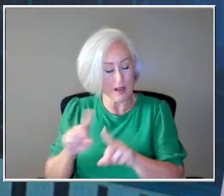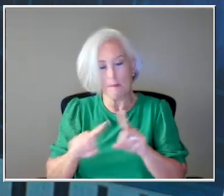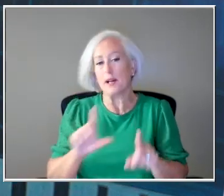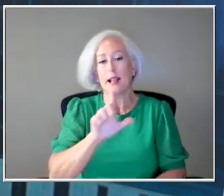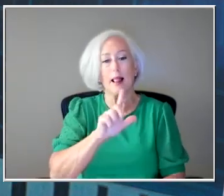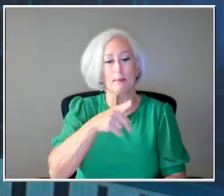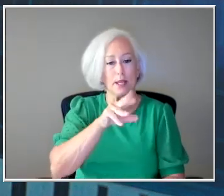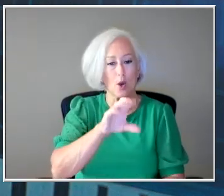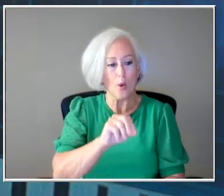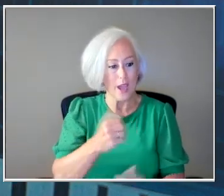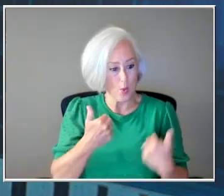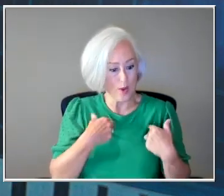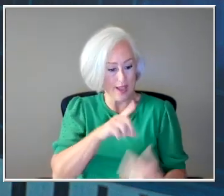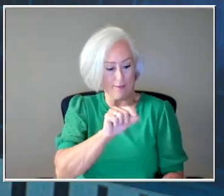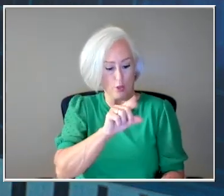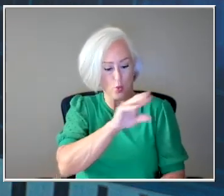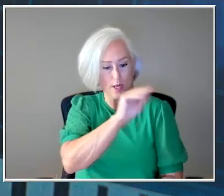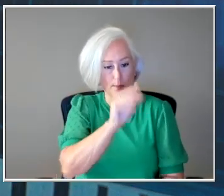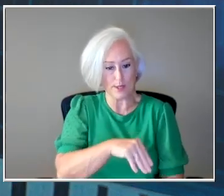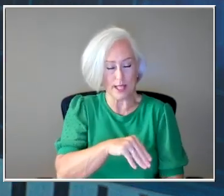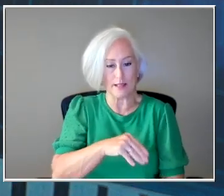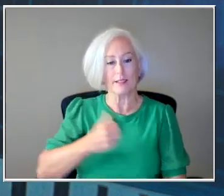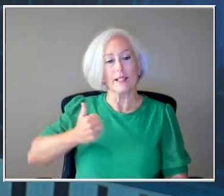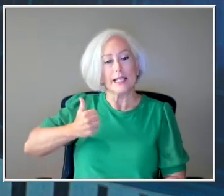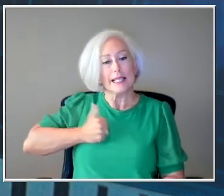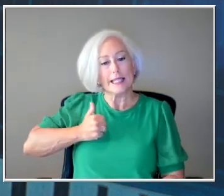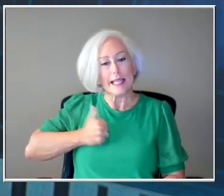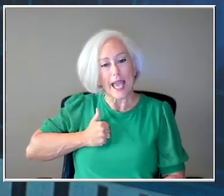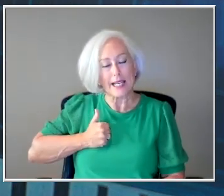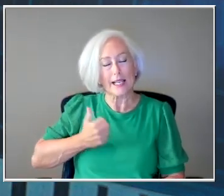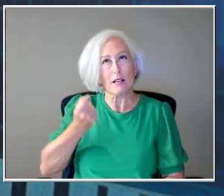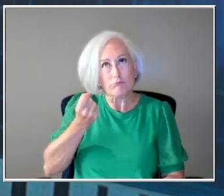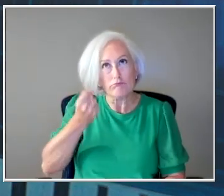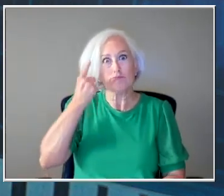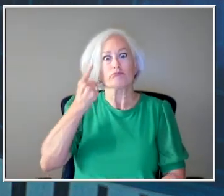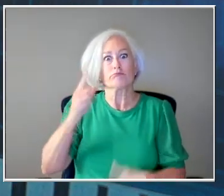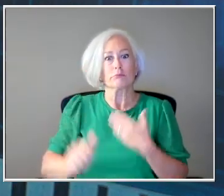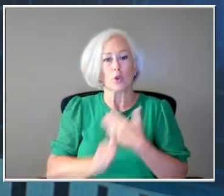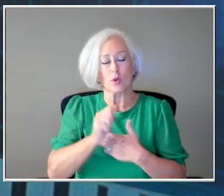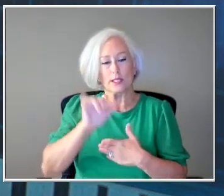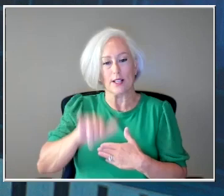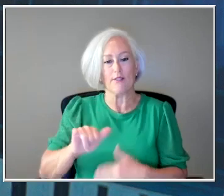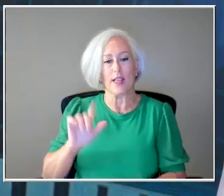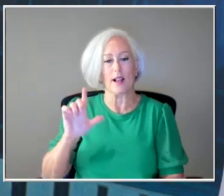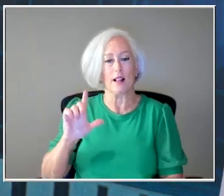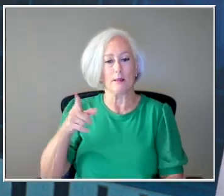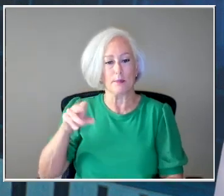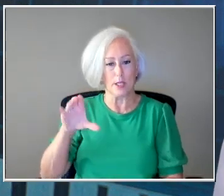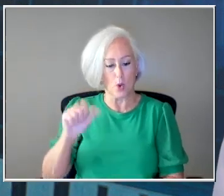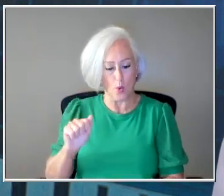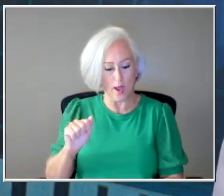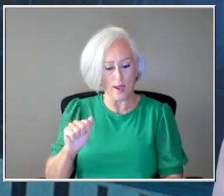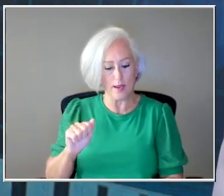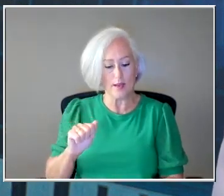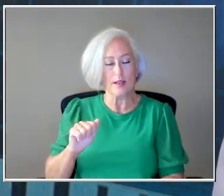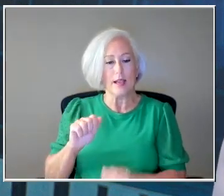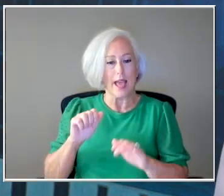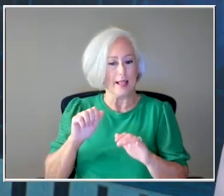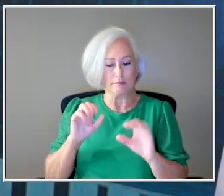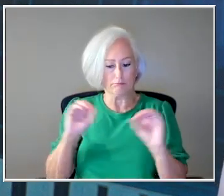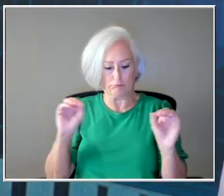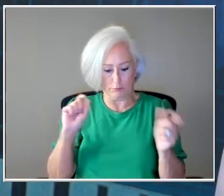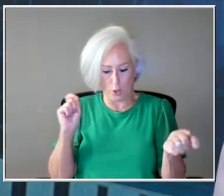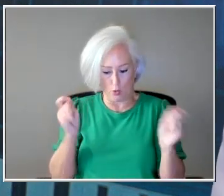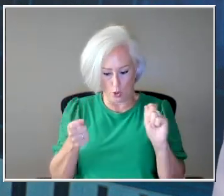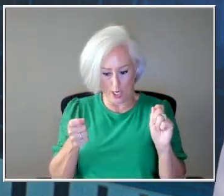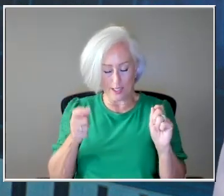Canada, because they recognize the risk of this lipoprotein and the lack of change, they recommend universal